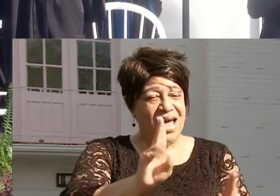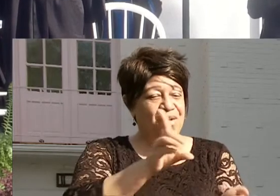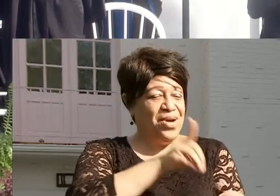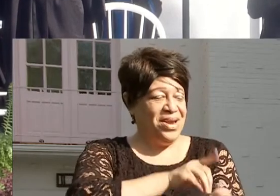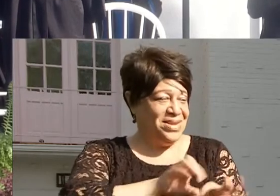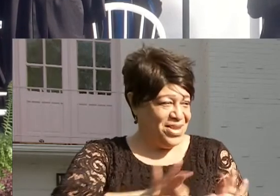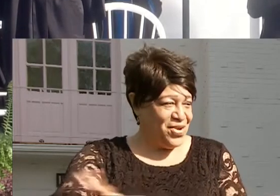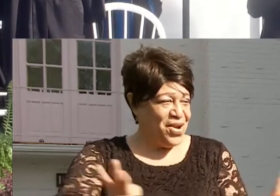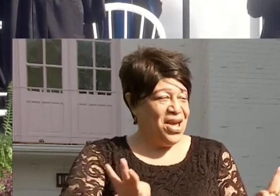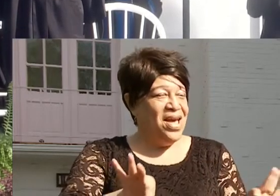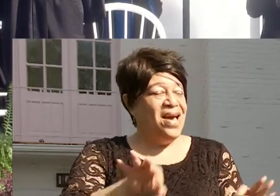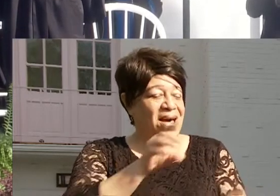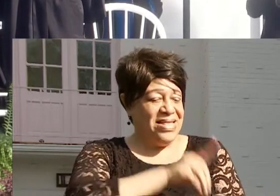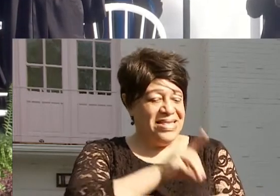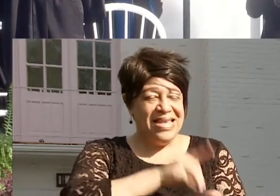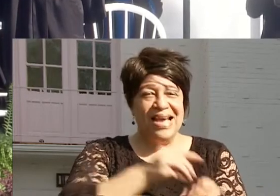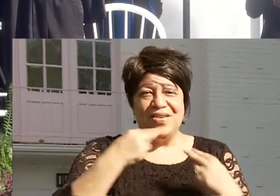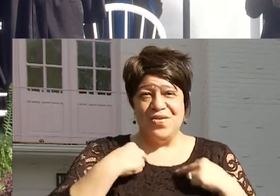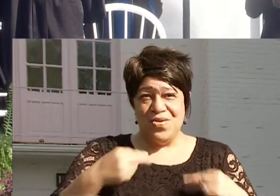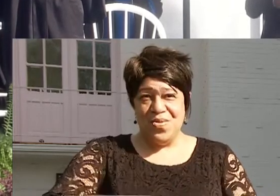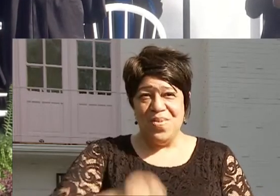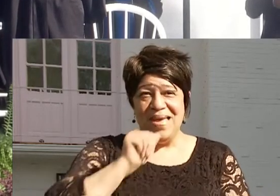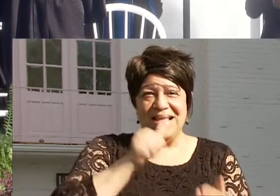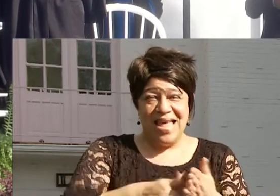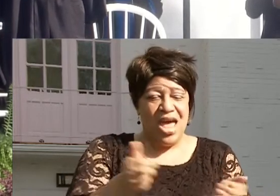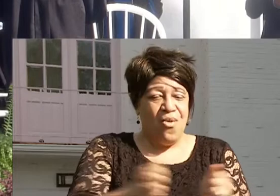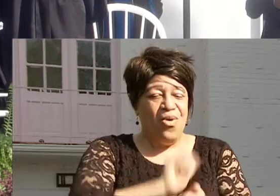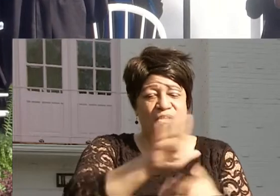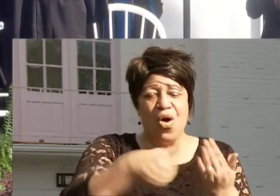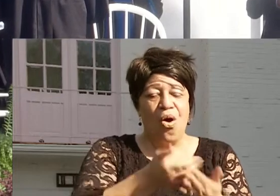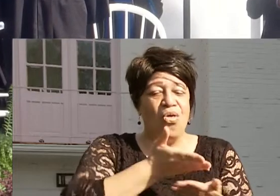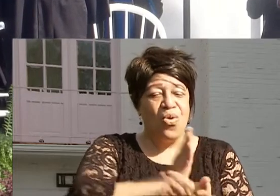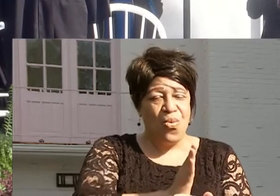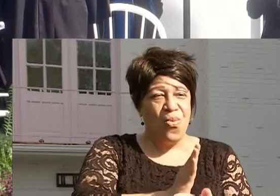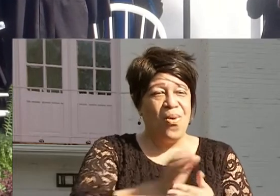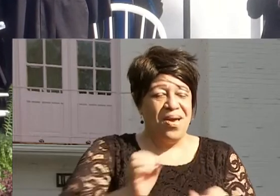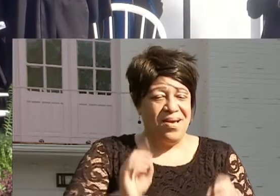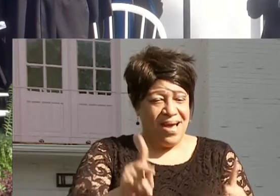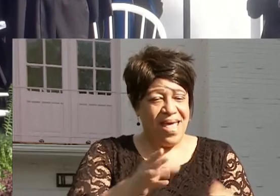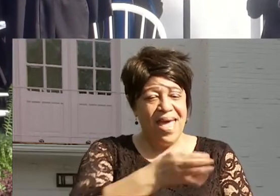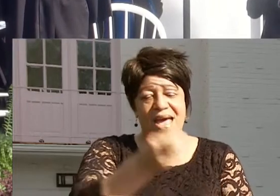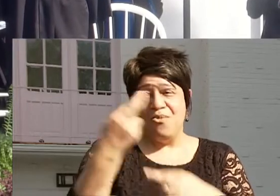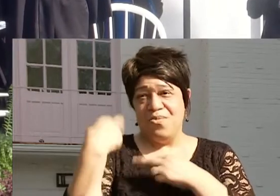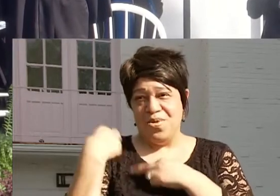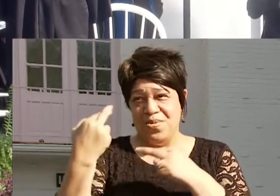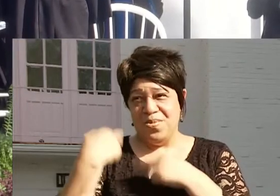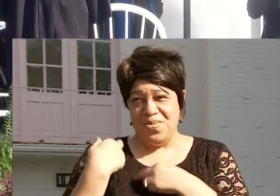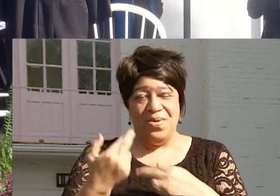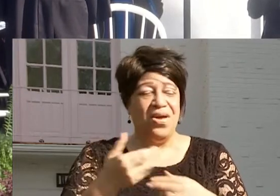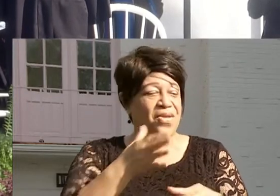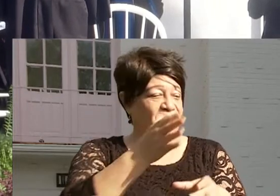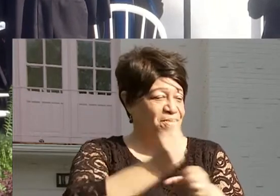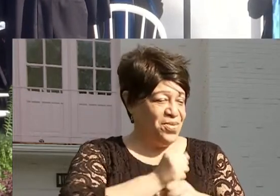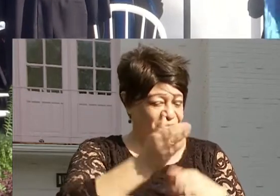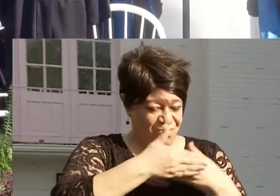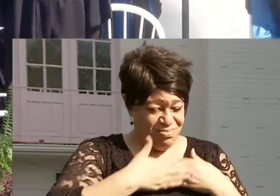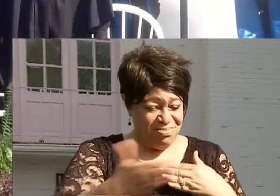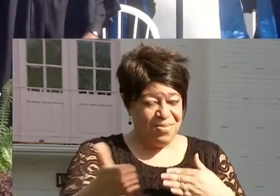Doctor of Humane Letters, honoris causa, with all of the rights, privileges, and responsibilities appertaining